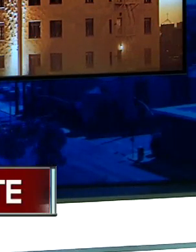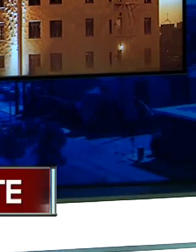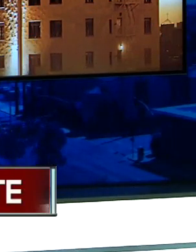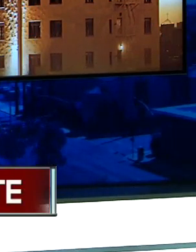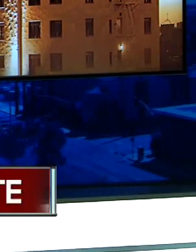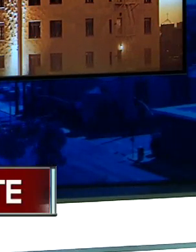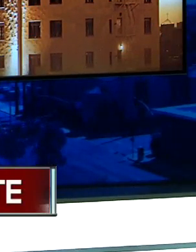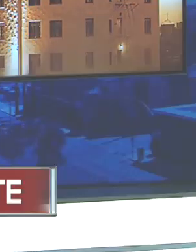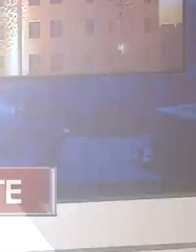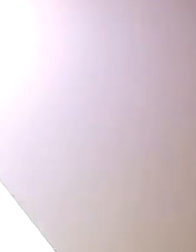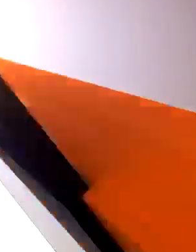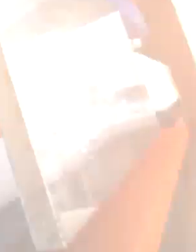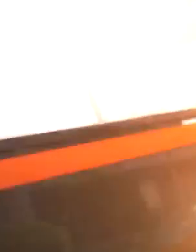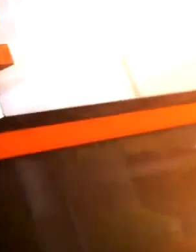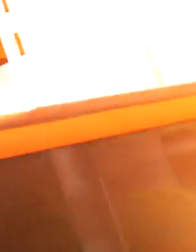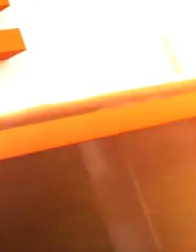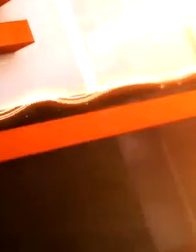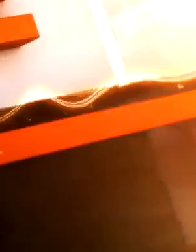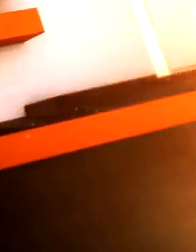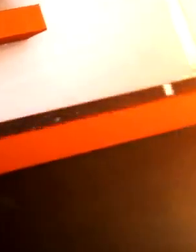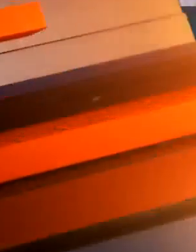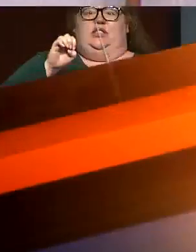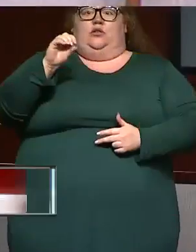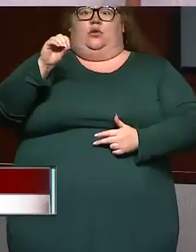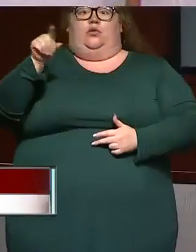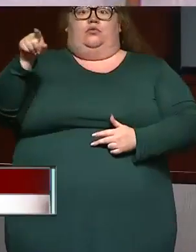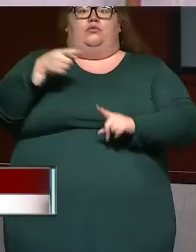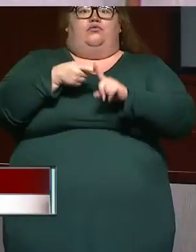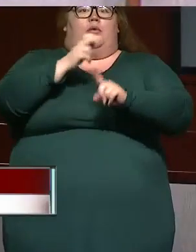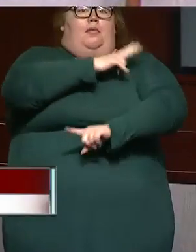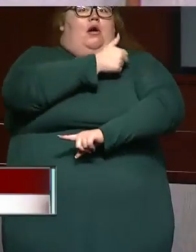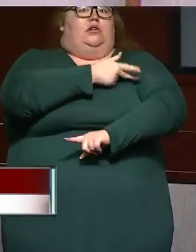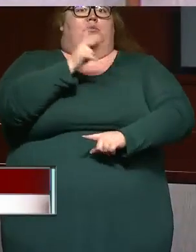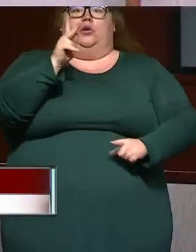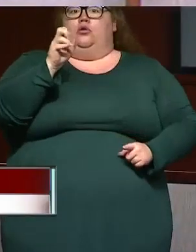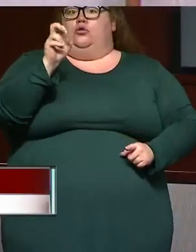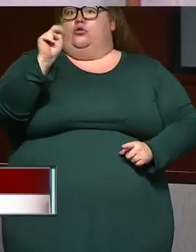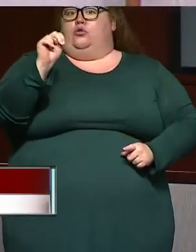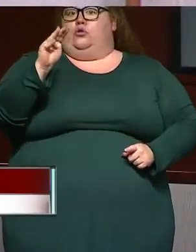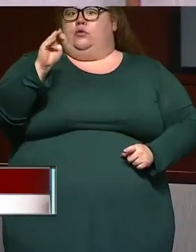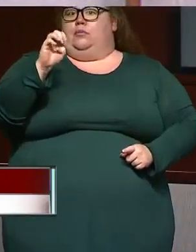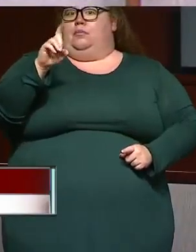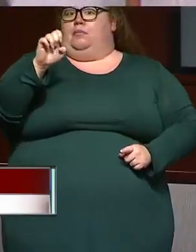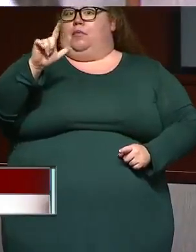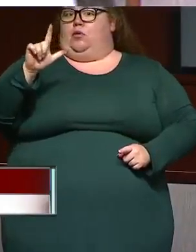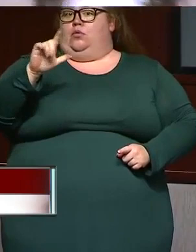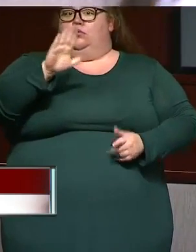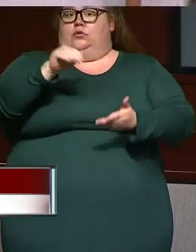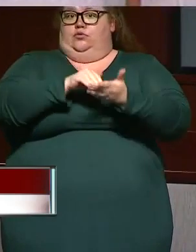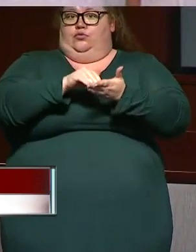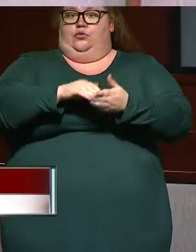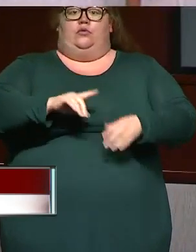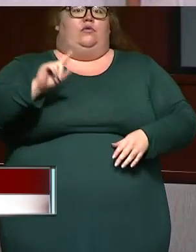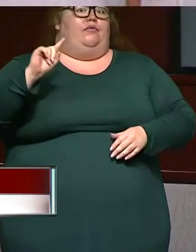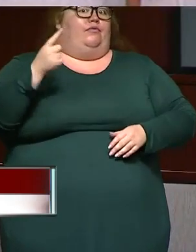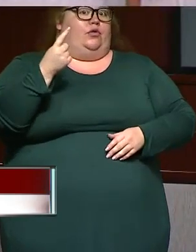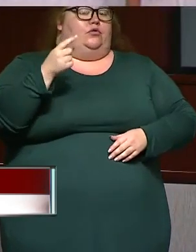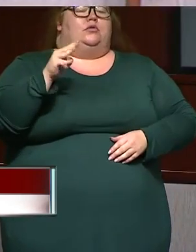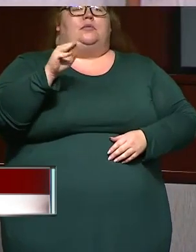County. Let's go ahead and join them right now. Of Kern Medical. First, I'm going to hand it over to our Director of Public Health.